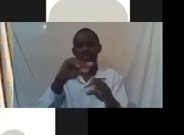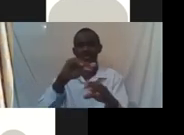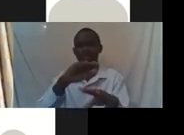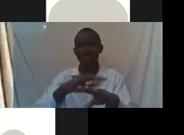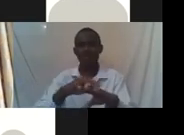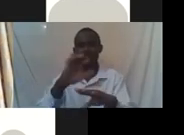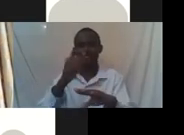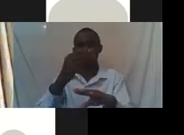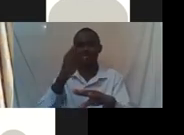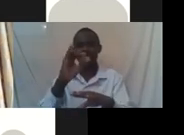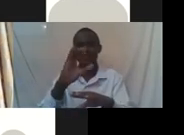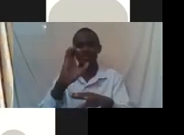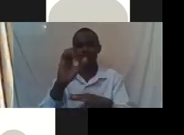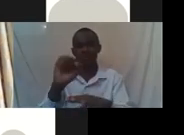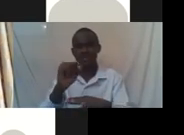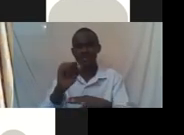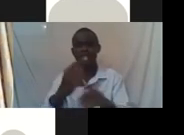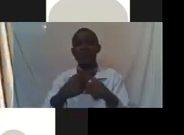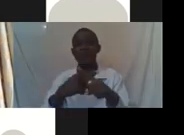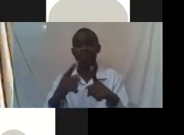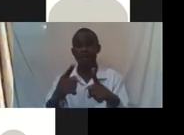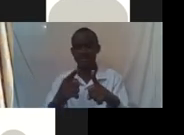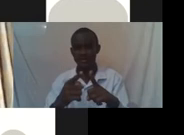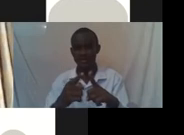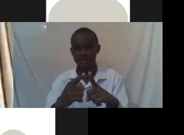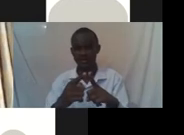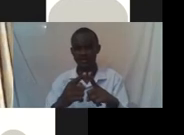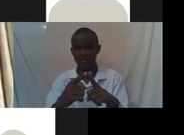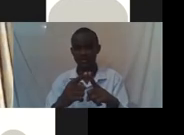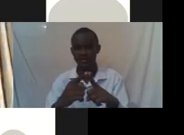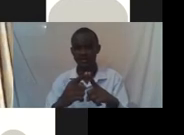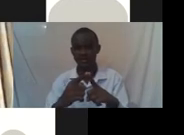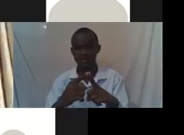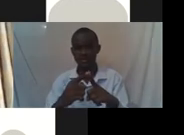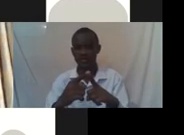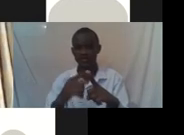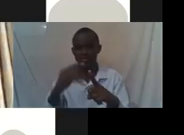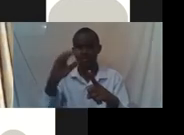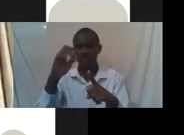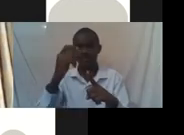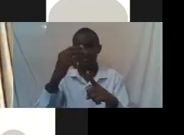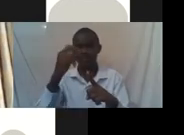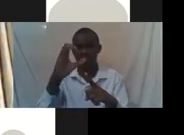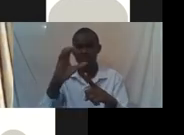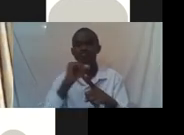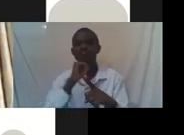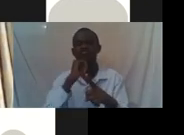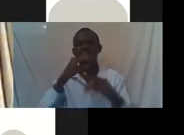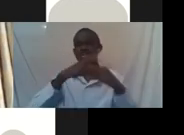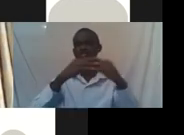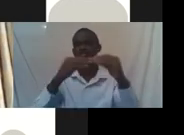but the elites have not been comfortable with those standards and